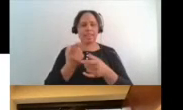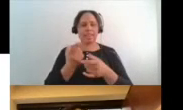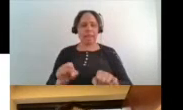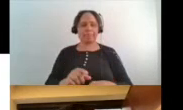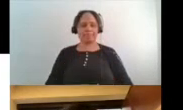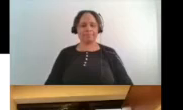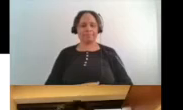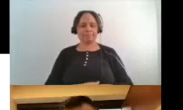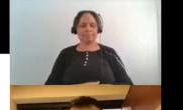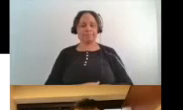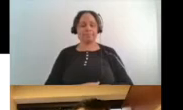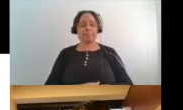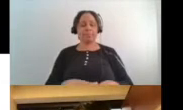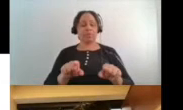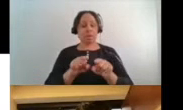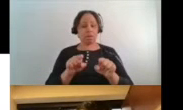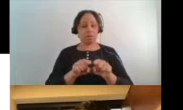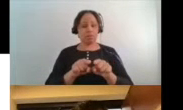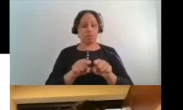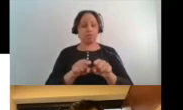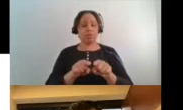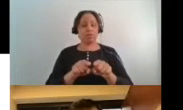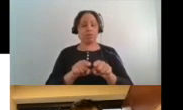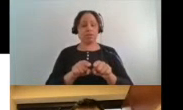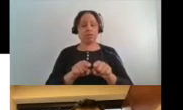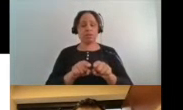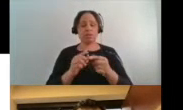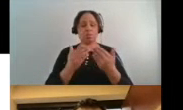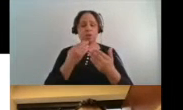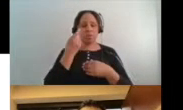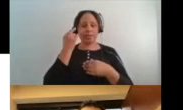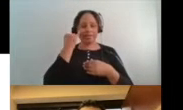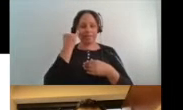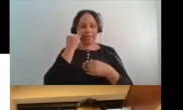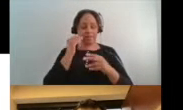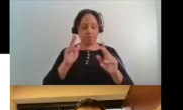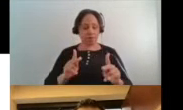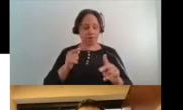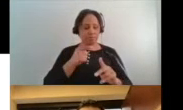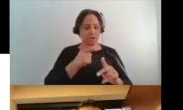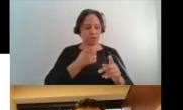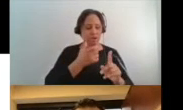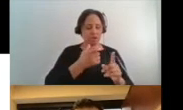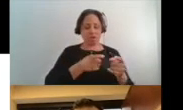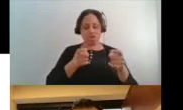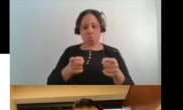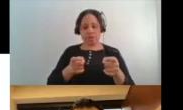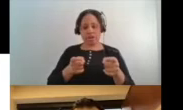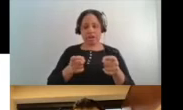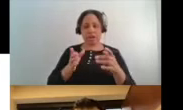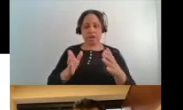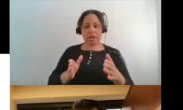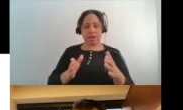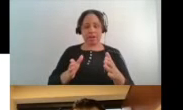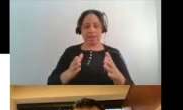Another great thing built in the system is if, for whatever reason, a donor developed kidney failure in the future and they're a kidney transplant